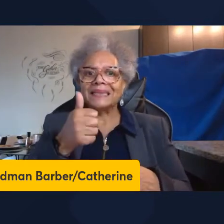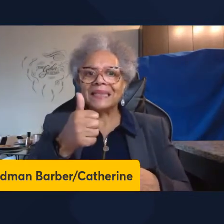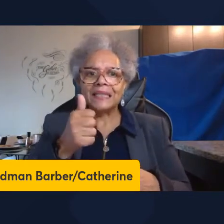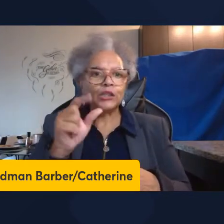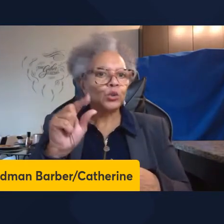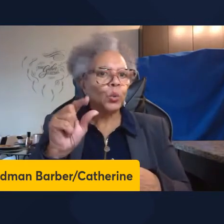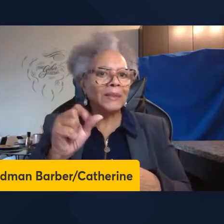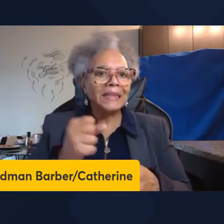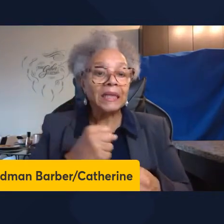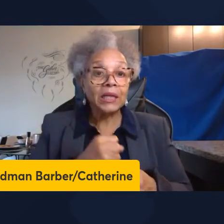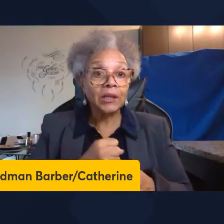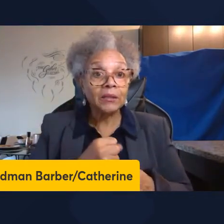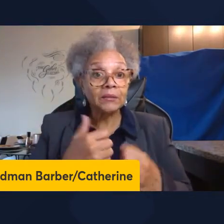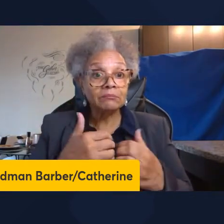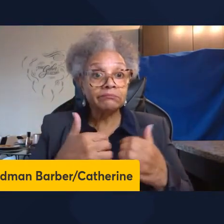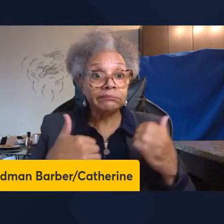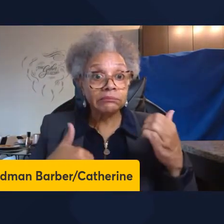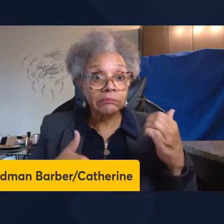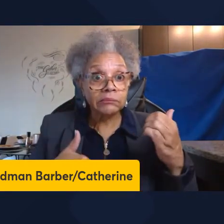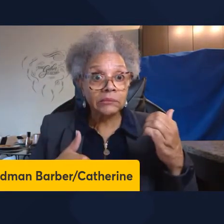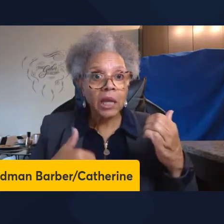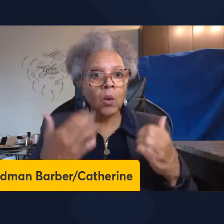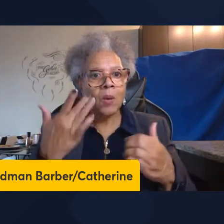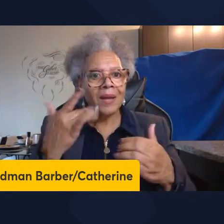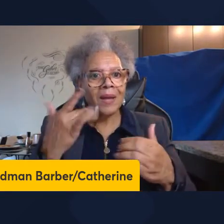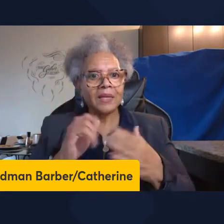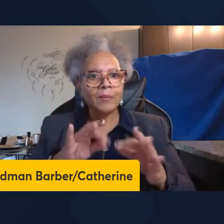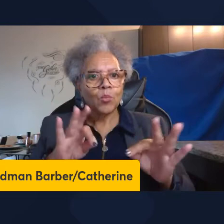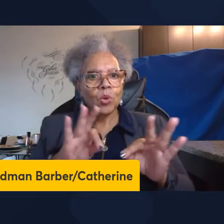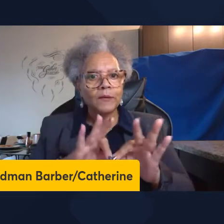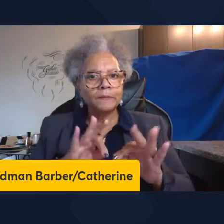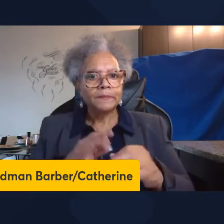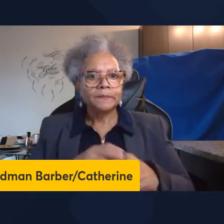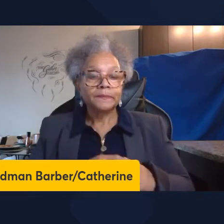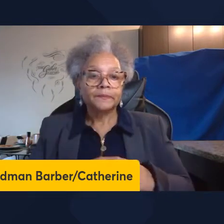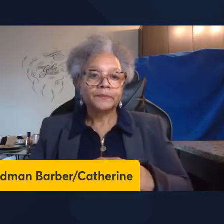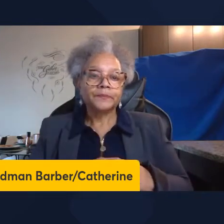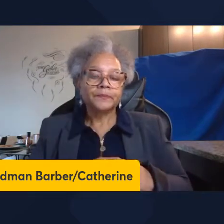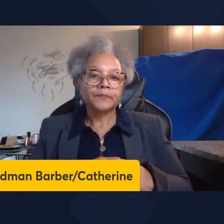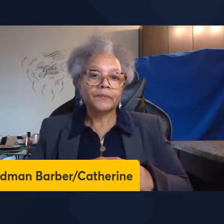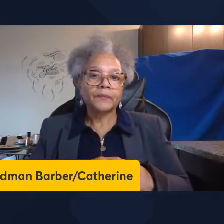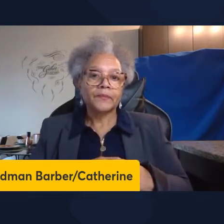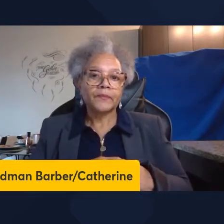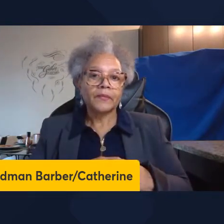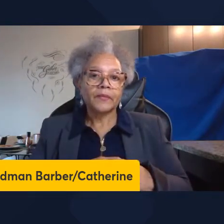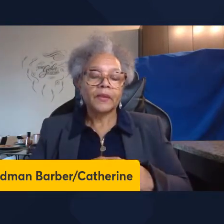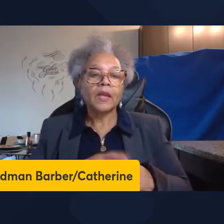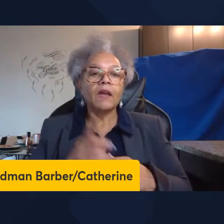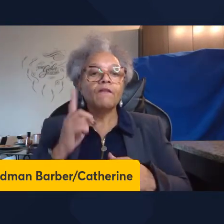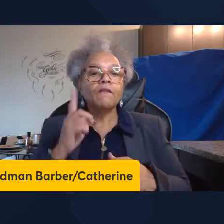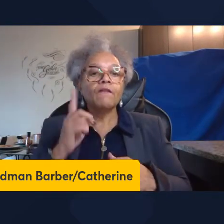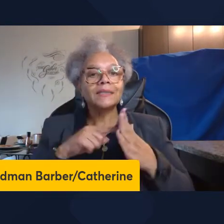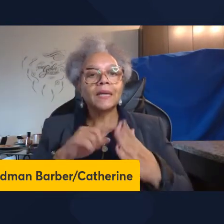20 years. And why is that important? So let's take something like Alzheimer's